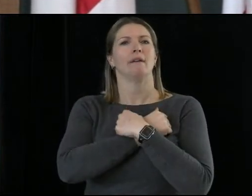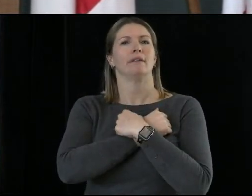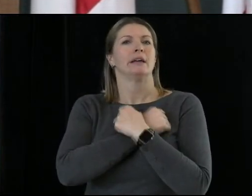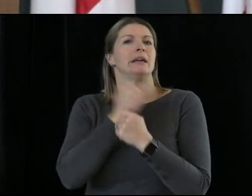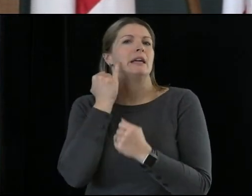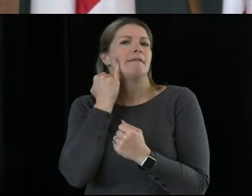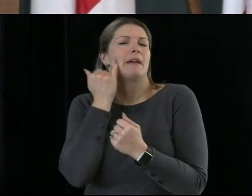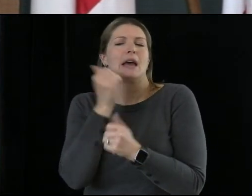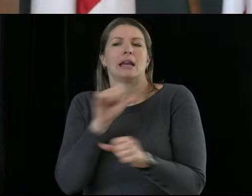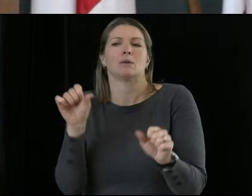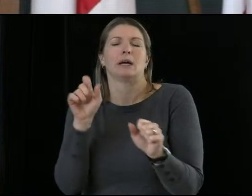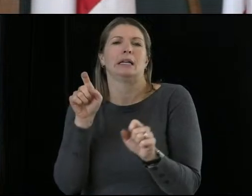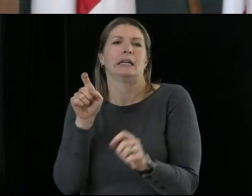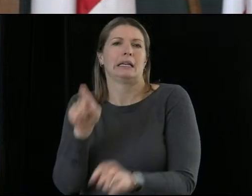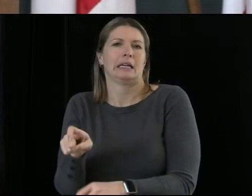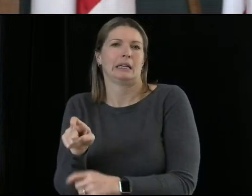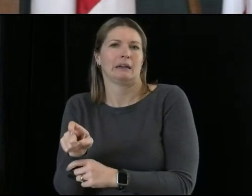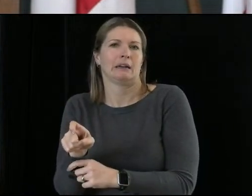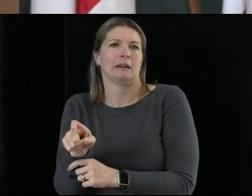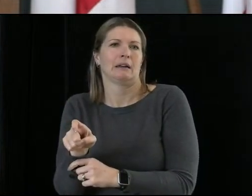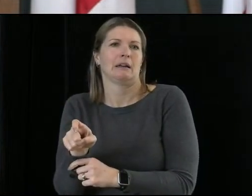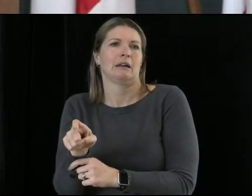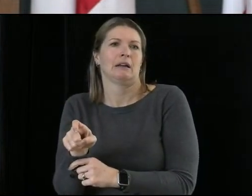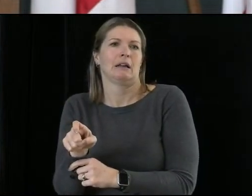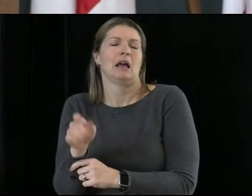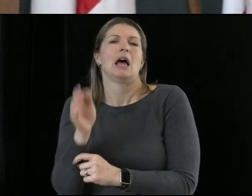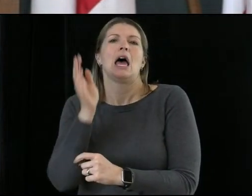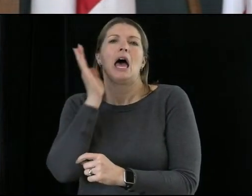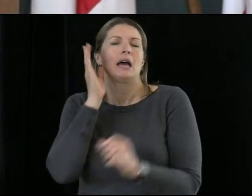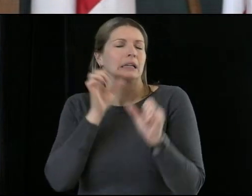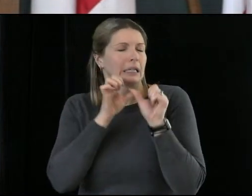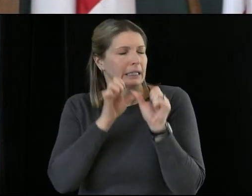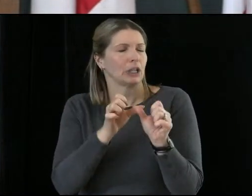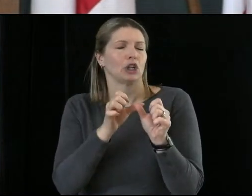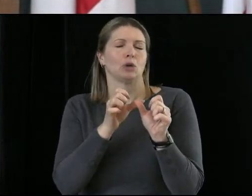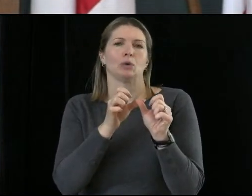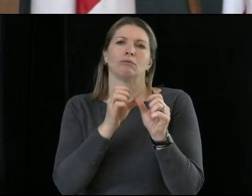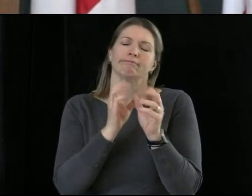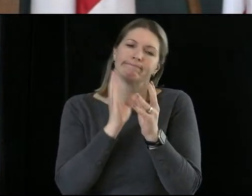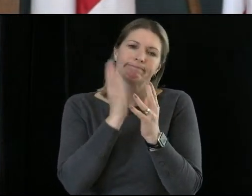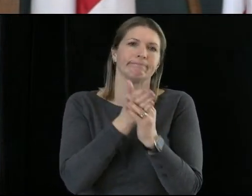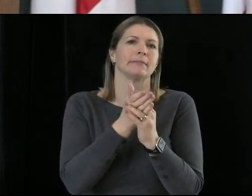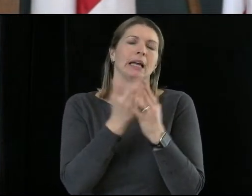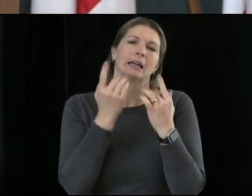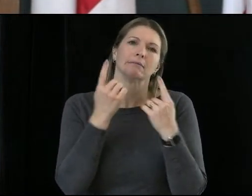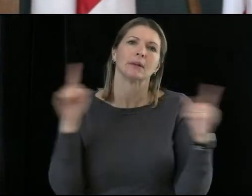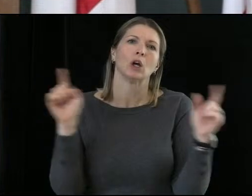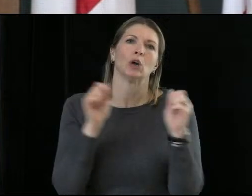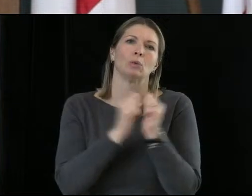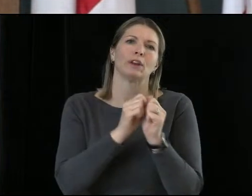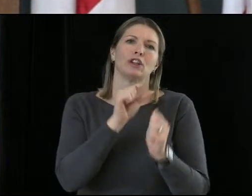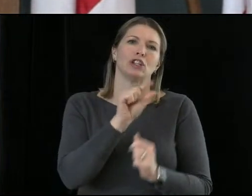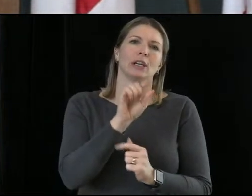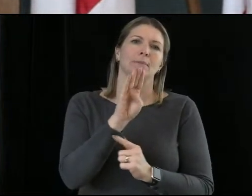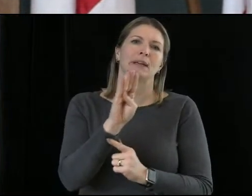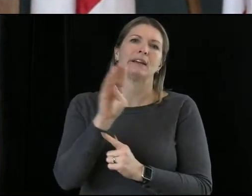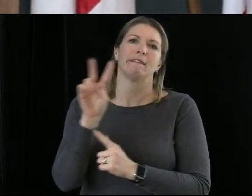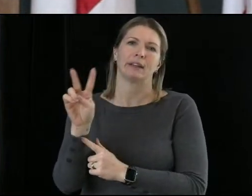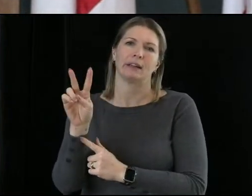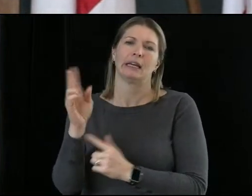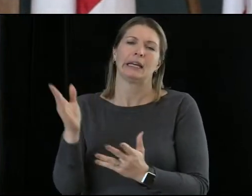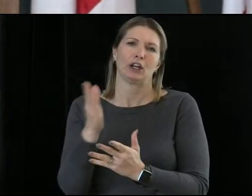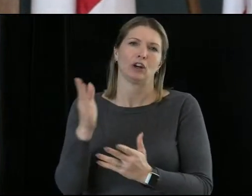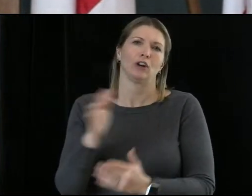And keep speaking out against gender-based violence in this province and country. Thank you.